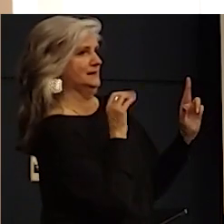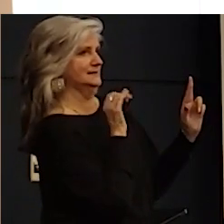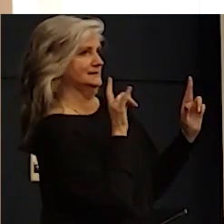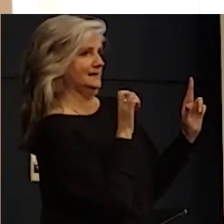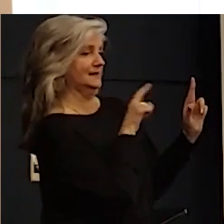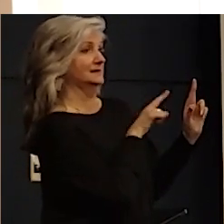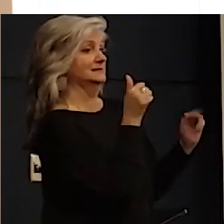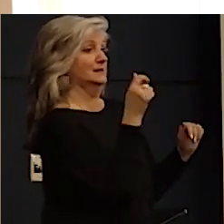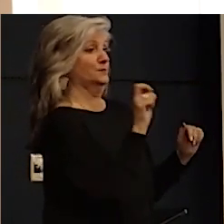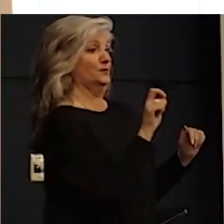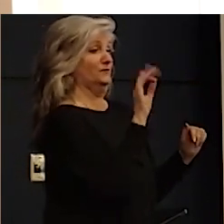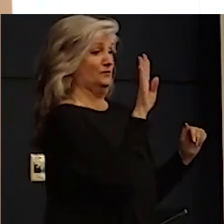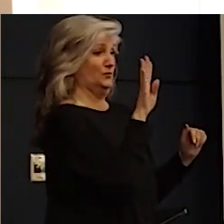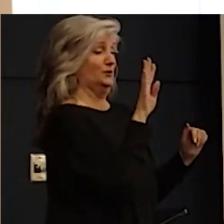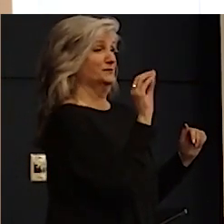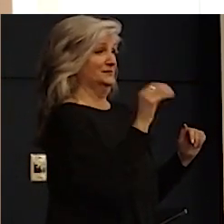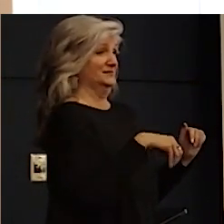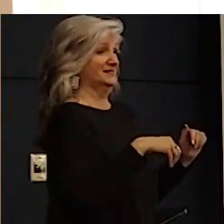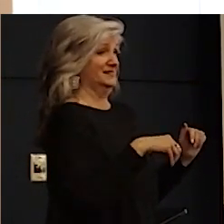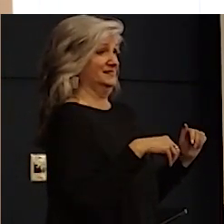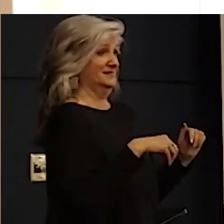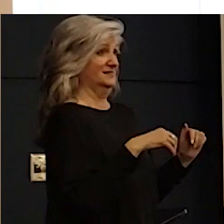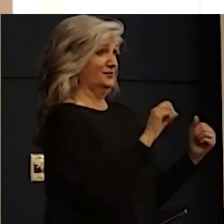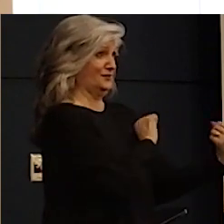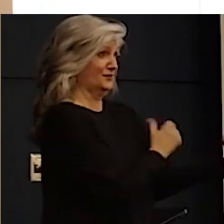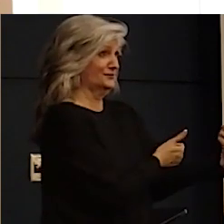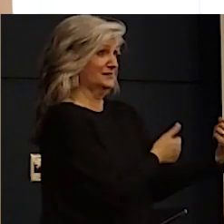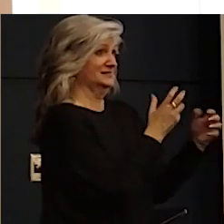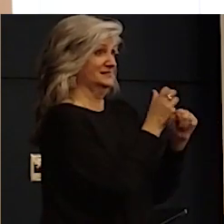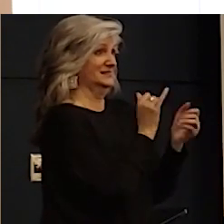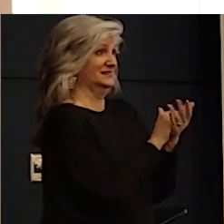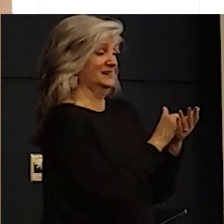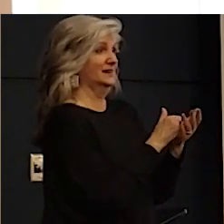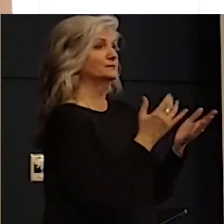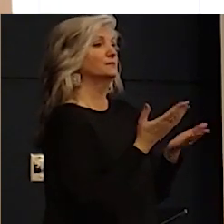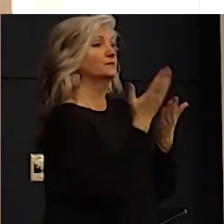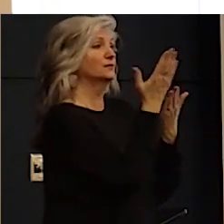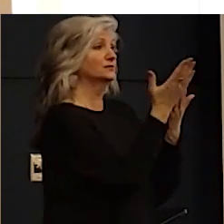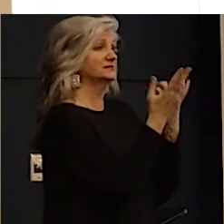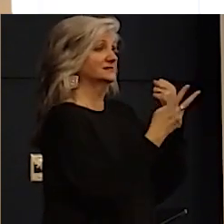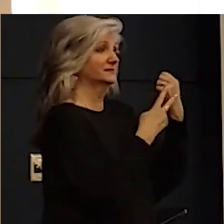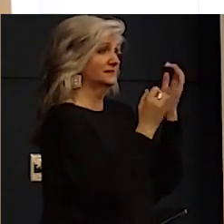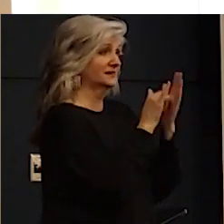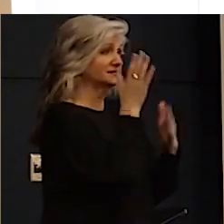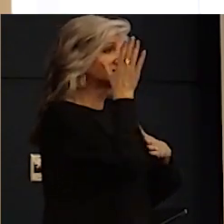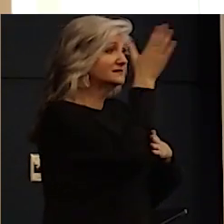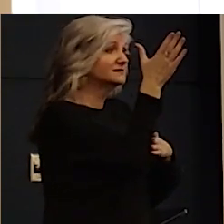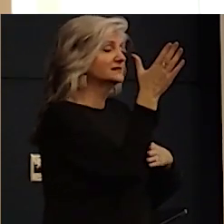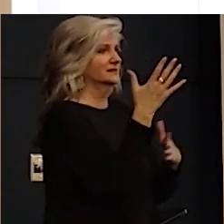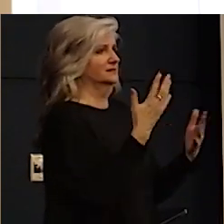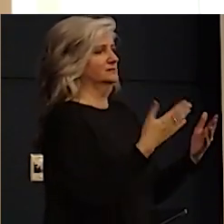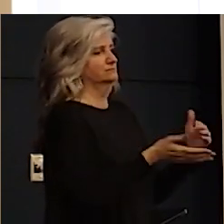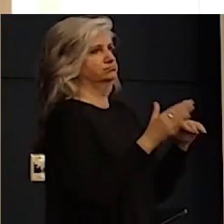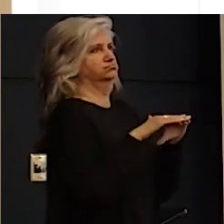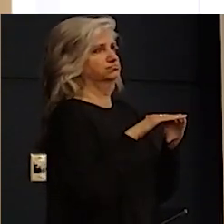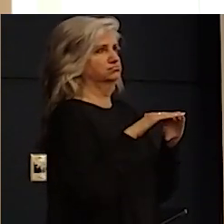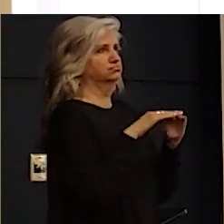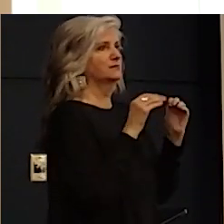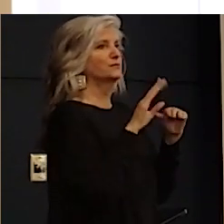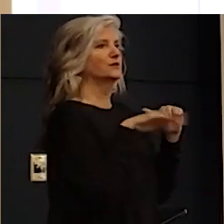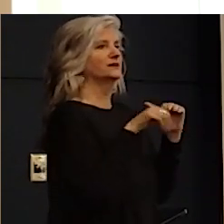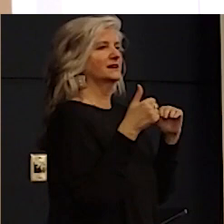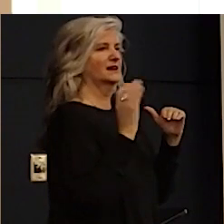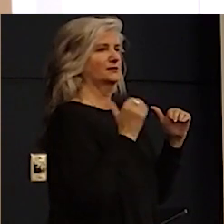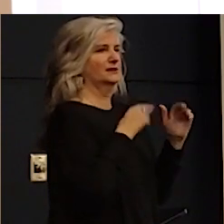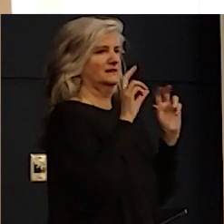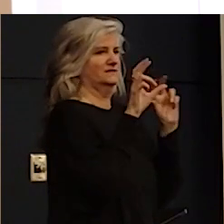10.4%. That's what they are currently authorized to get. That's what they're proposing to keep in the future. You can see that it's much more than our other investor-owned